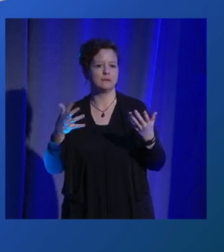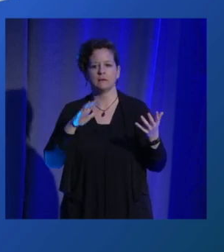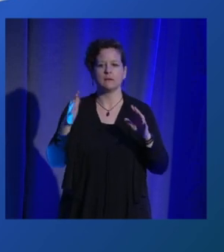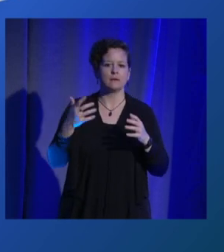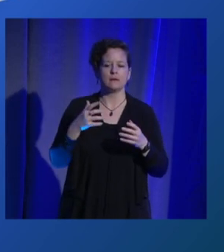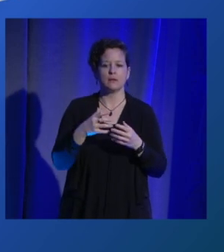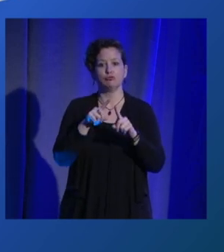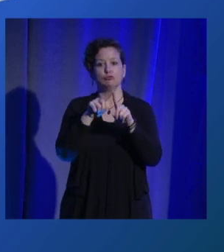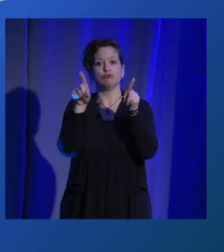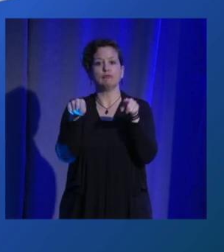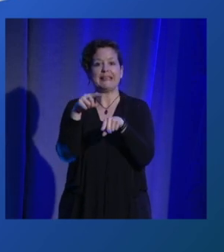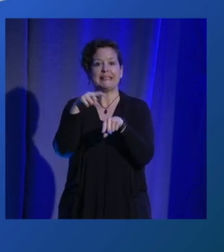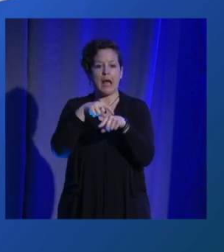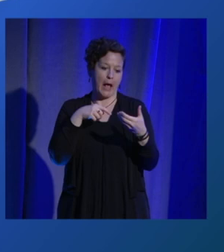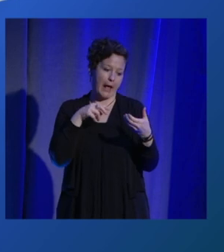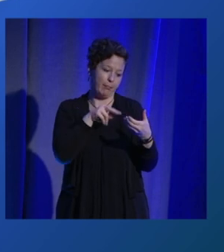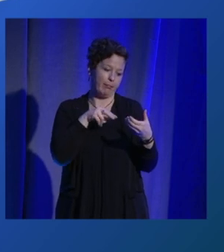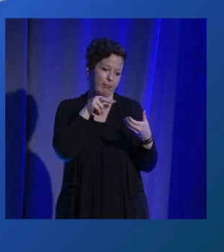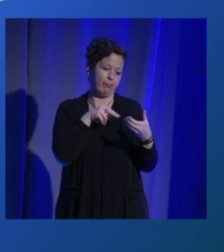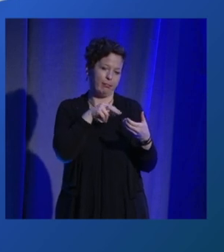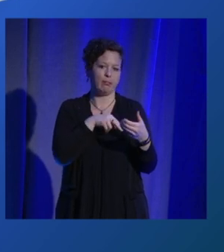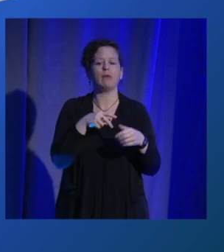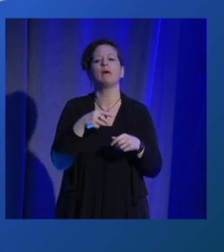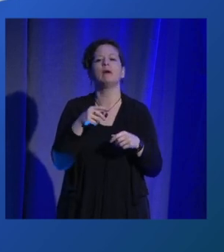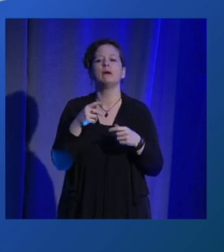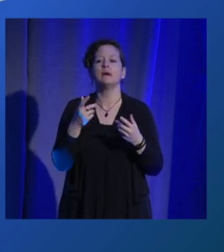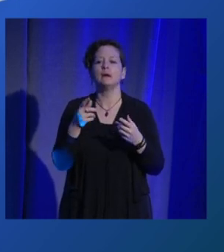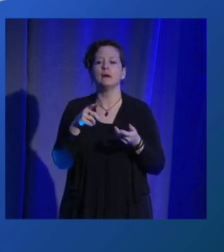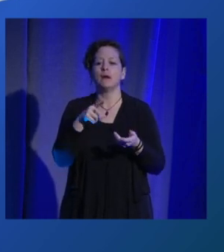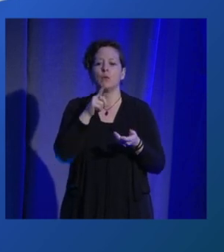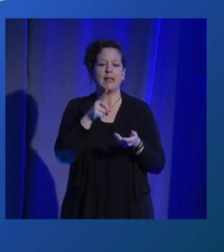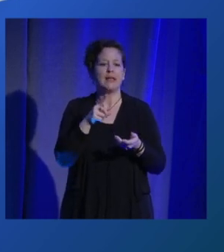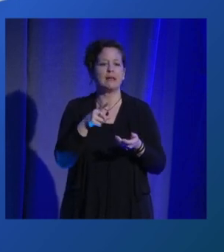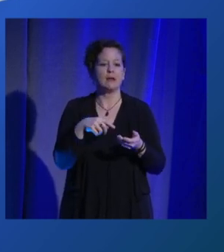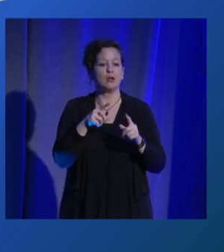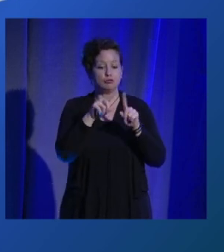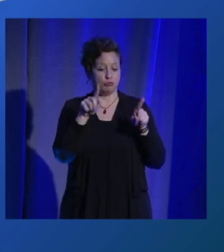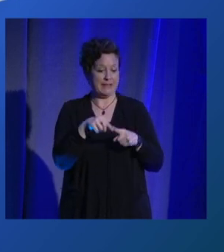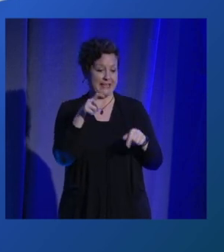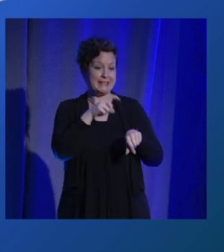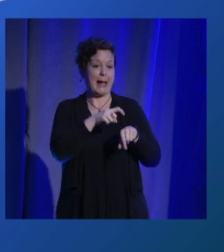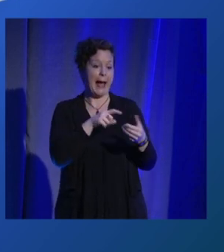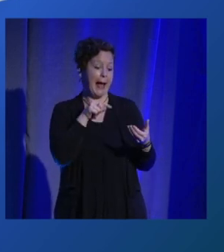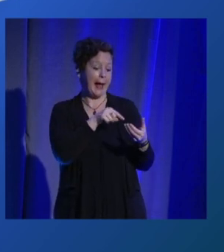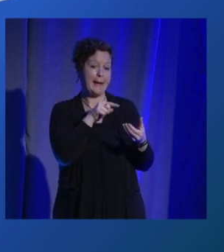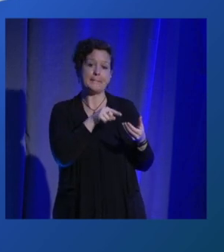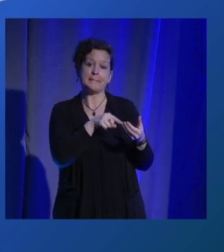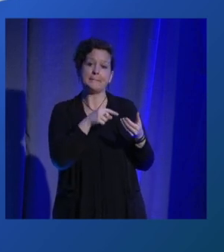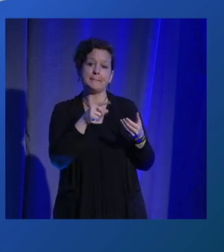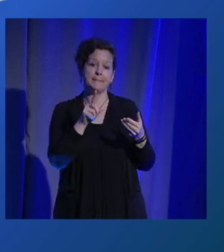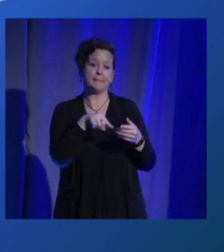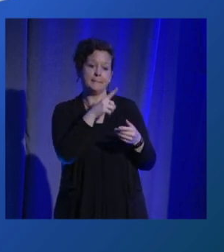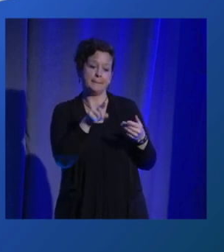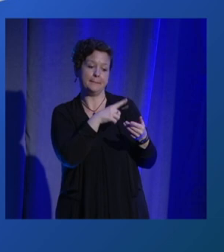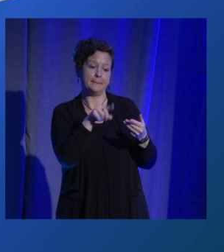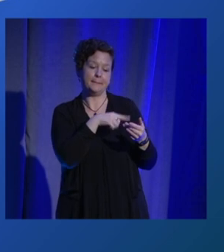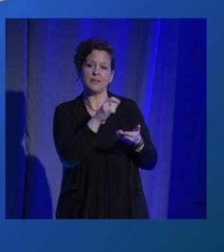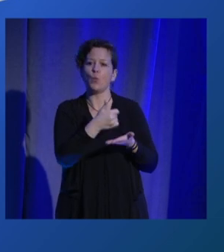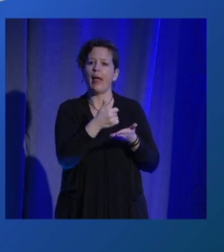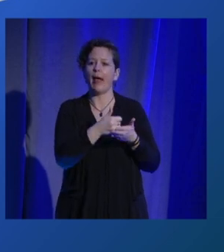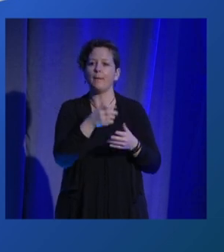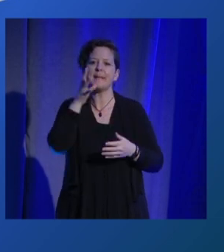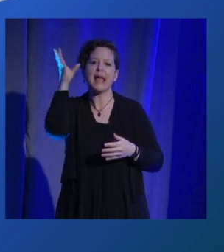device right it was supposed to help parents quite frankly control teenagers but it turns out the parents are even more